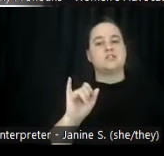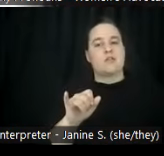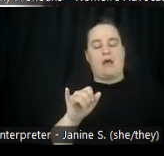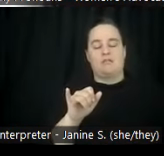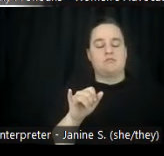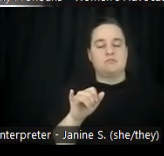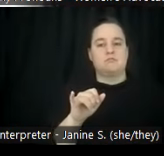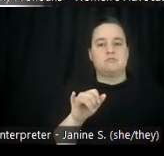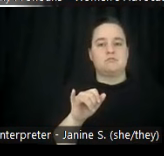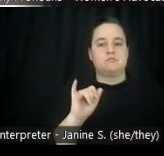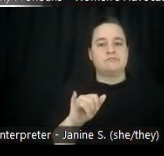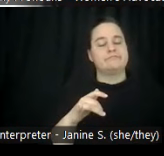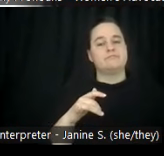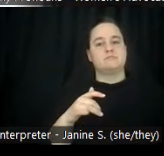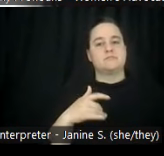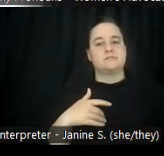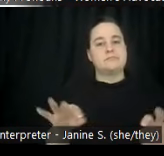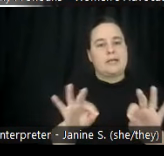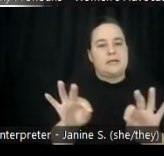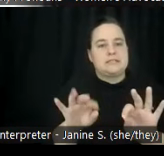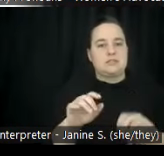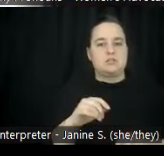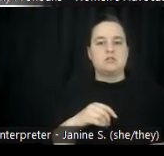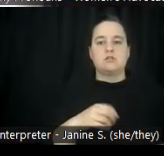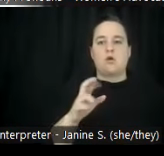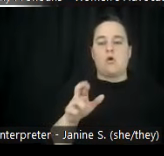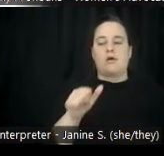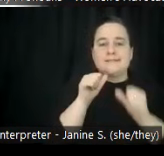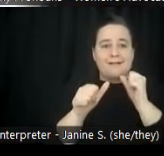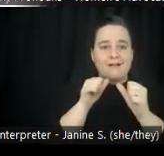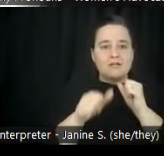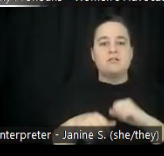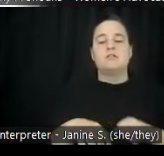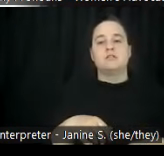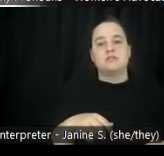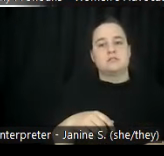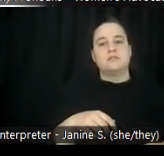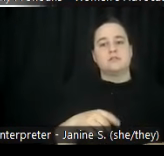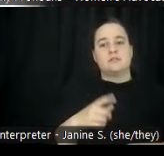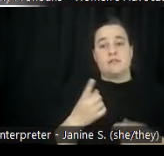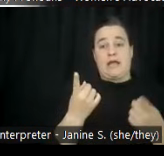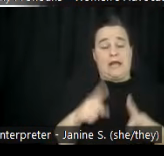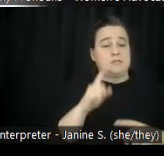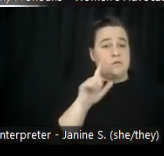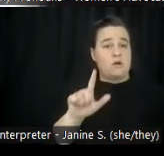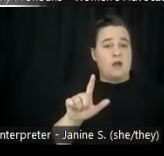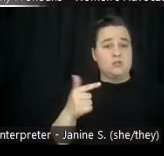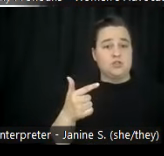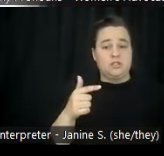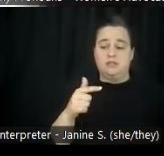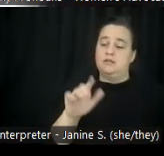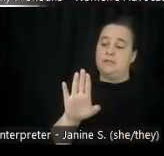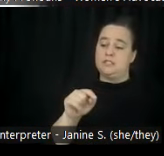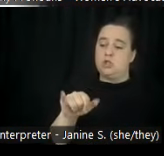similar minimization and denial, maybe even at a higher degree, happens to LGBTQIA plus folks all